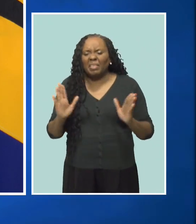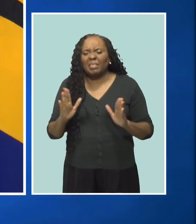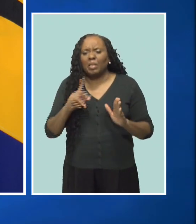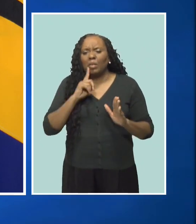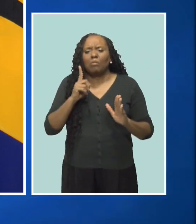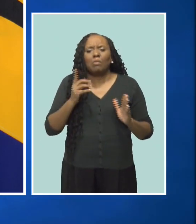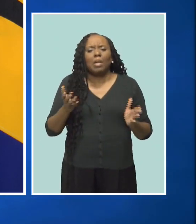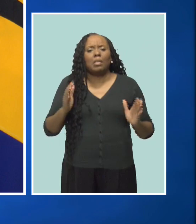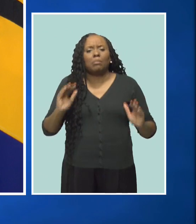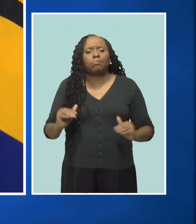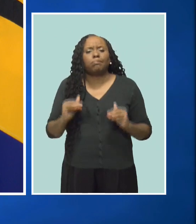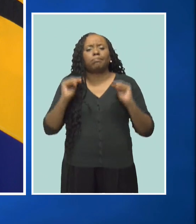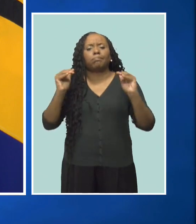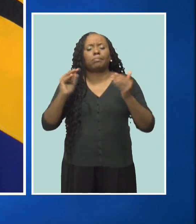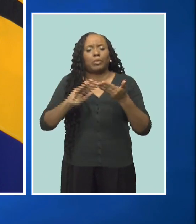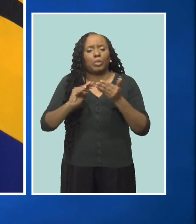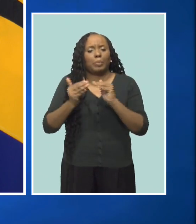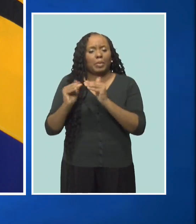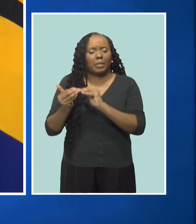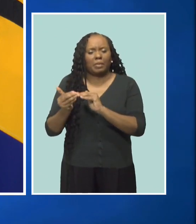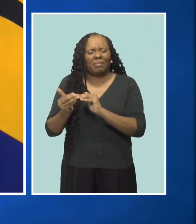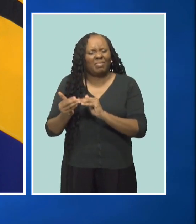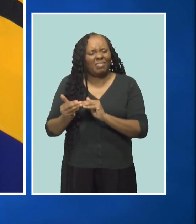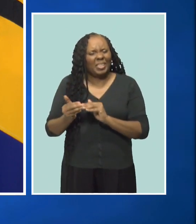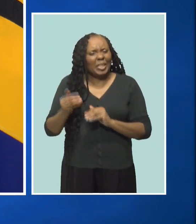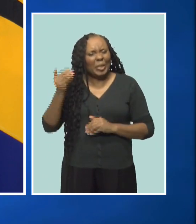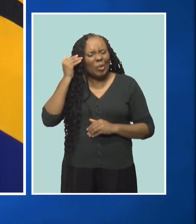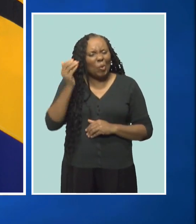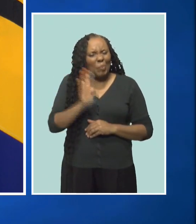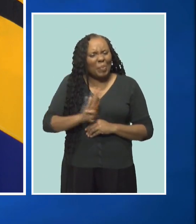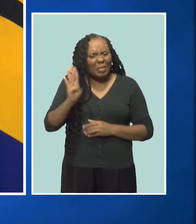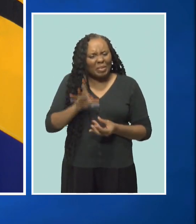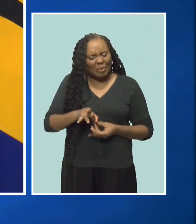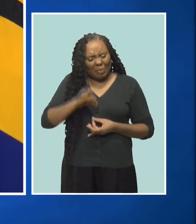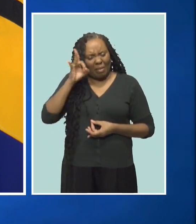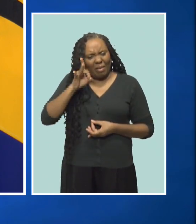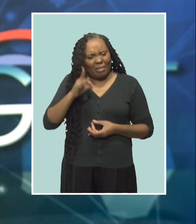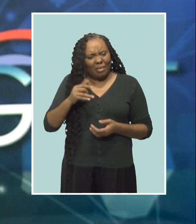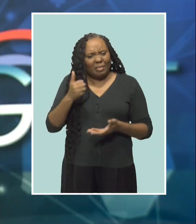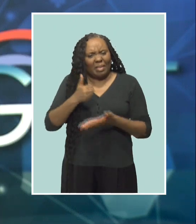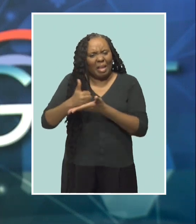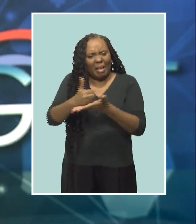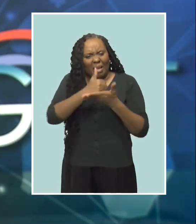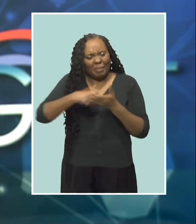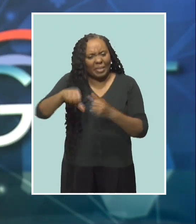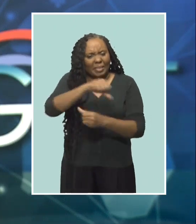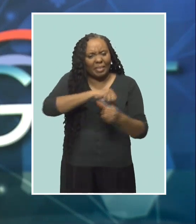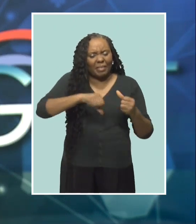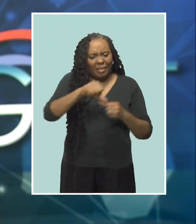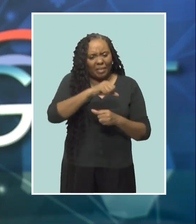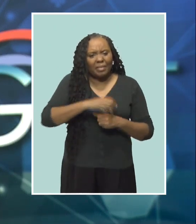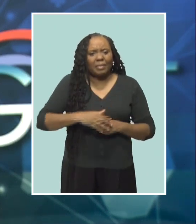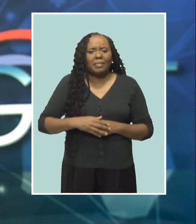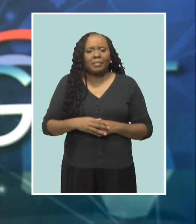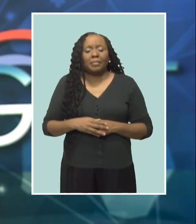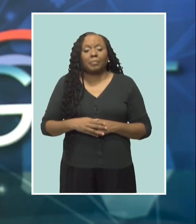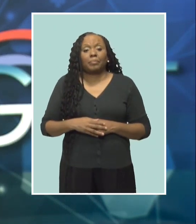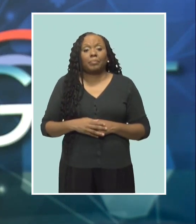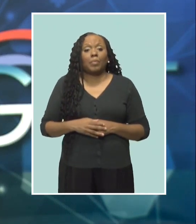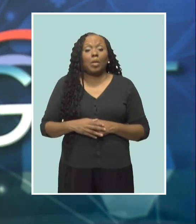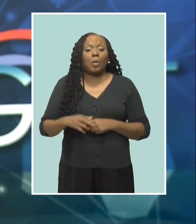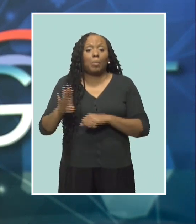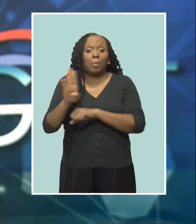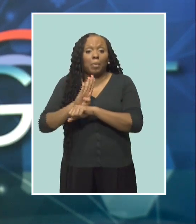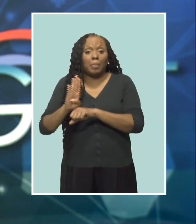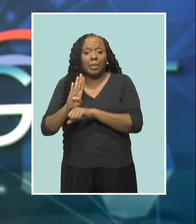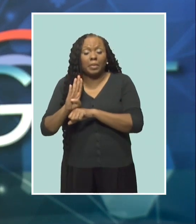communities. We want to get back to that Barbadian spirit that was about helping one another. Barbados has joined with France and Kenya